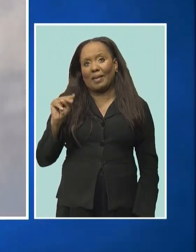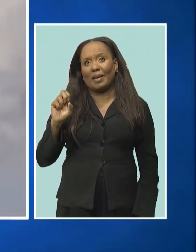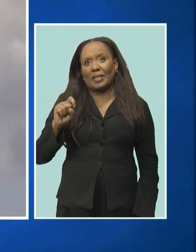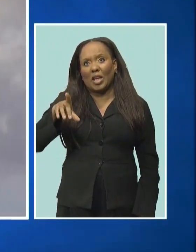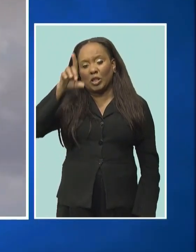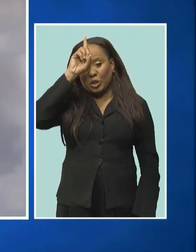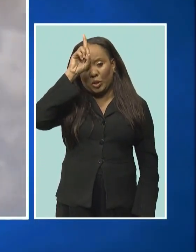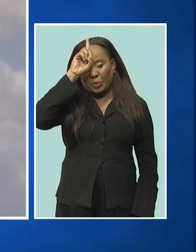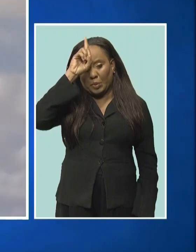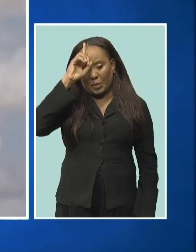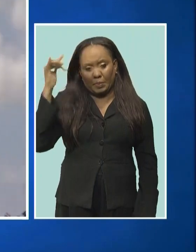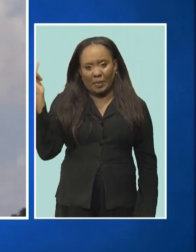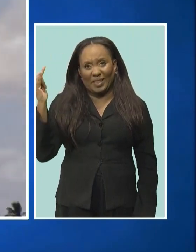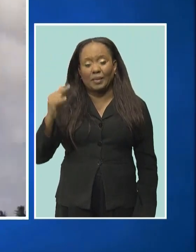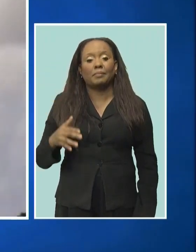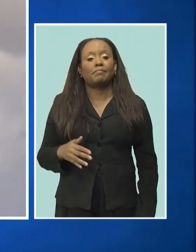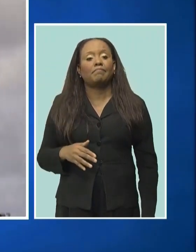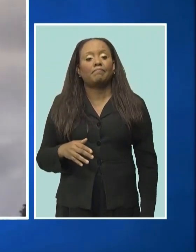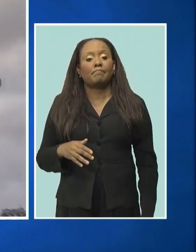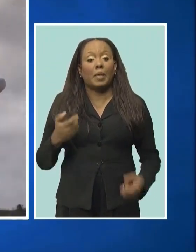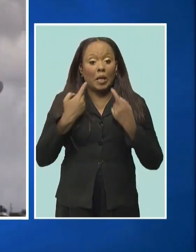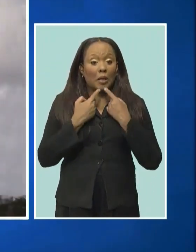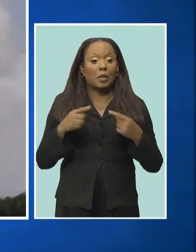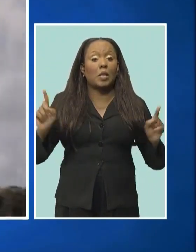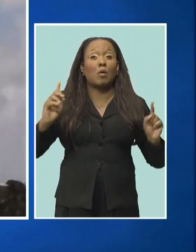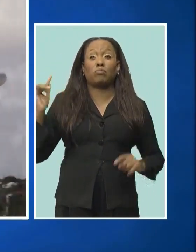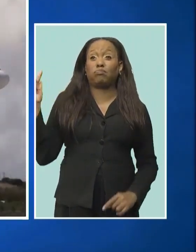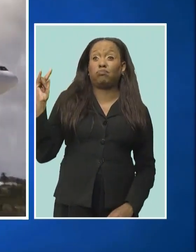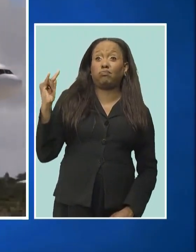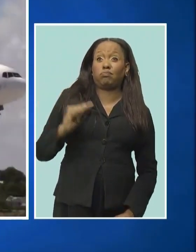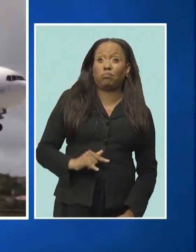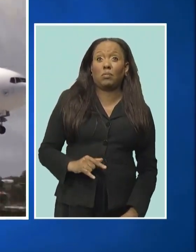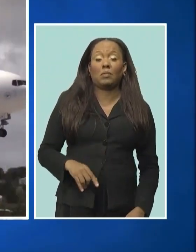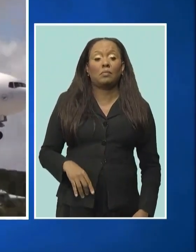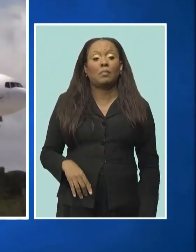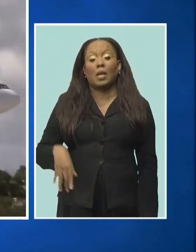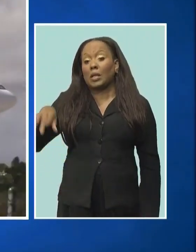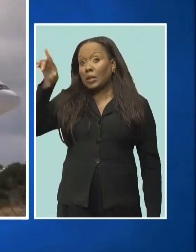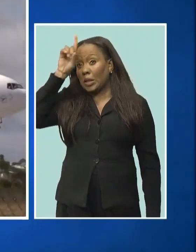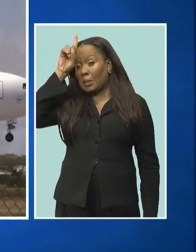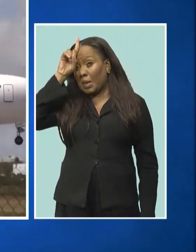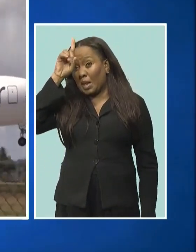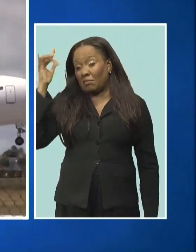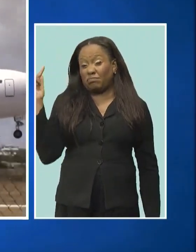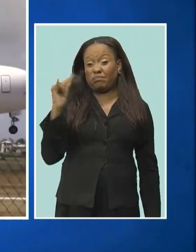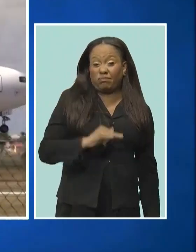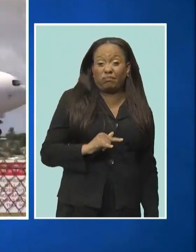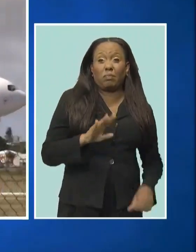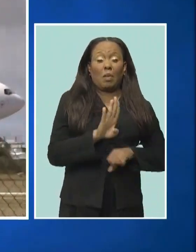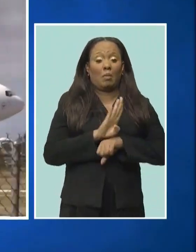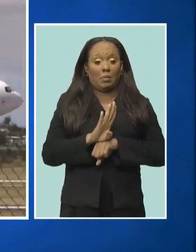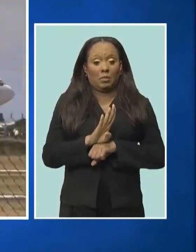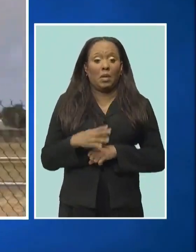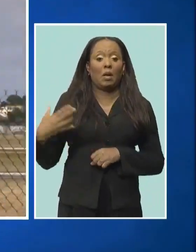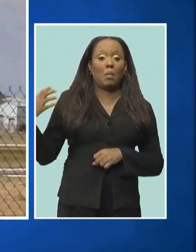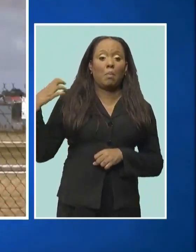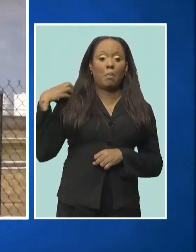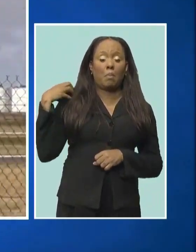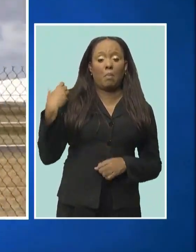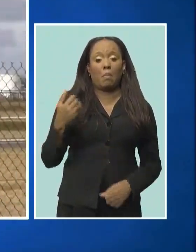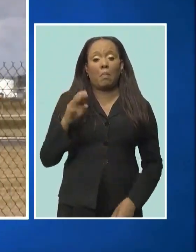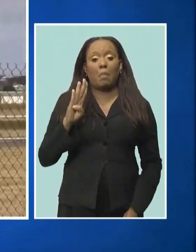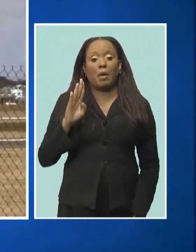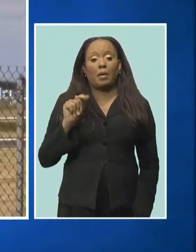Marketing Incorporated have announced the return of Condor, connecting Frankfurt with the island. Chairman of the board of the BTMI,